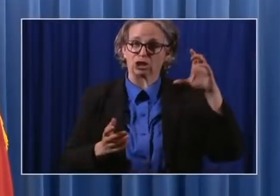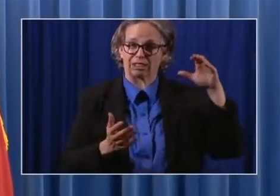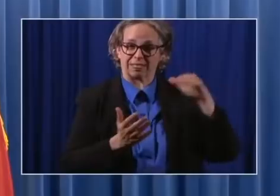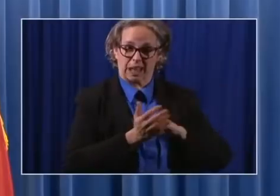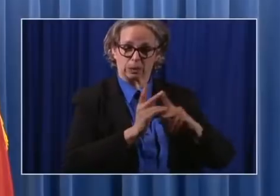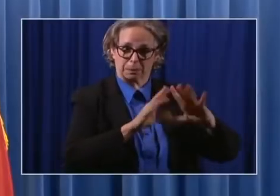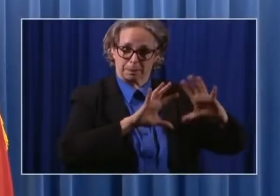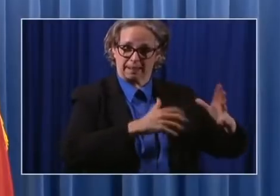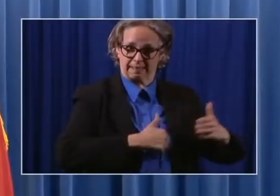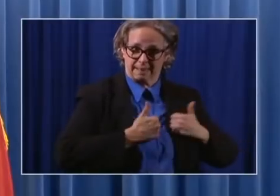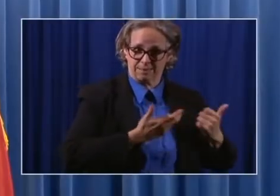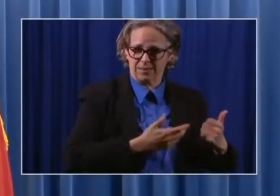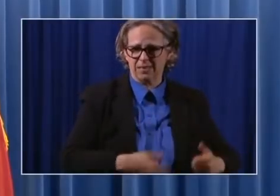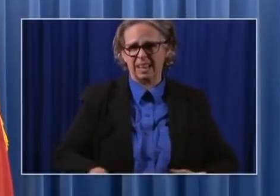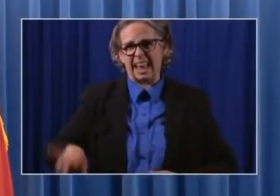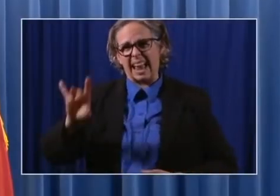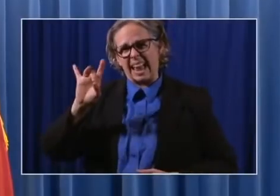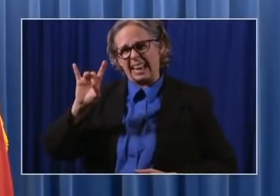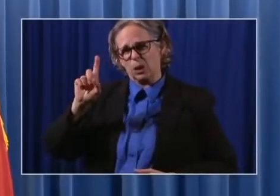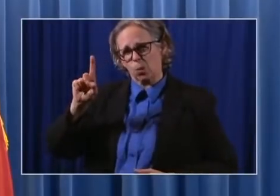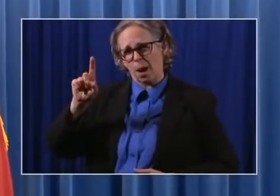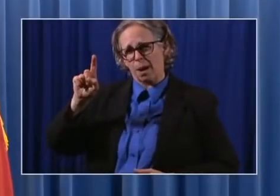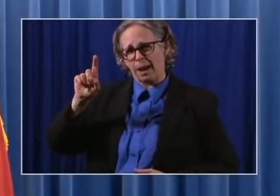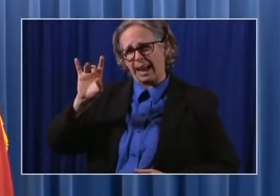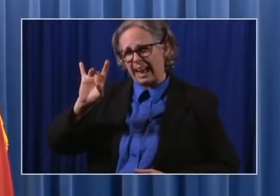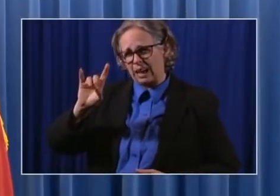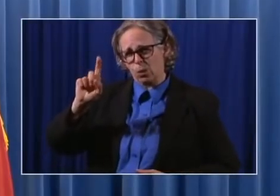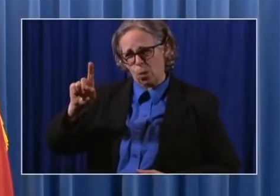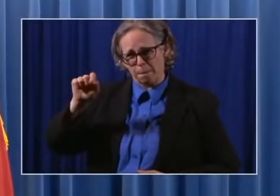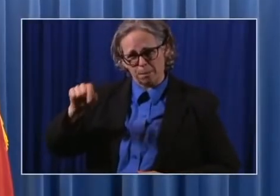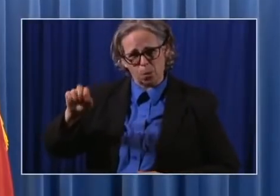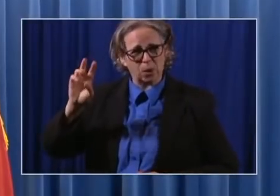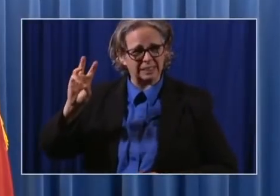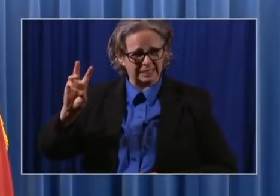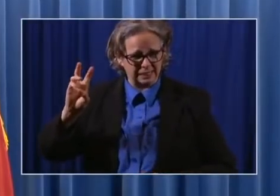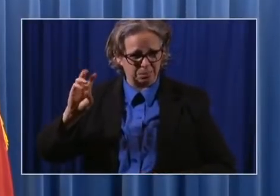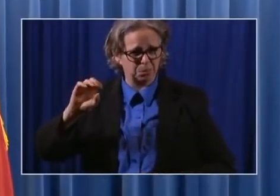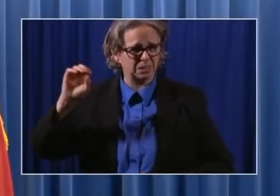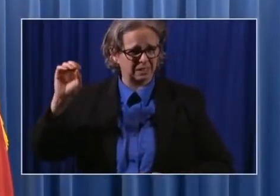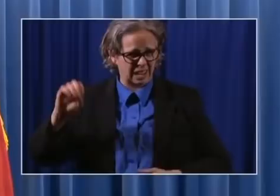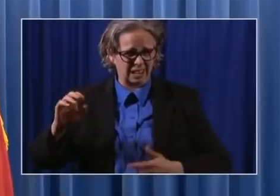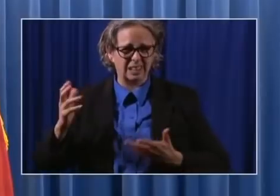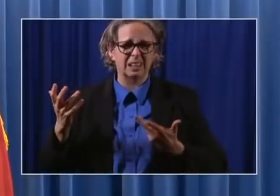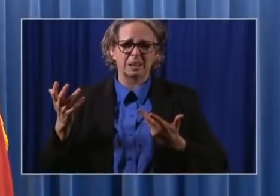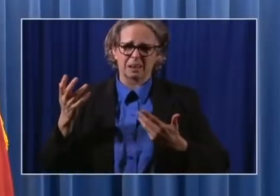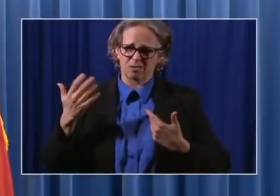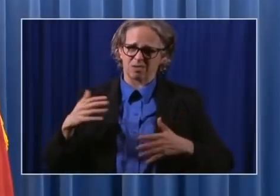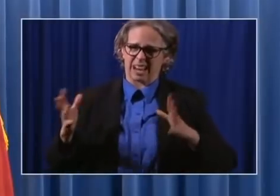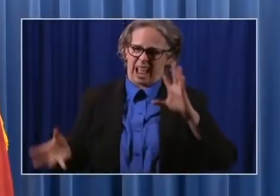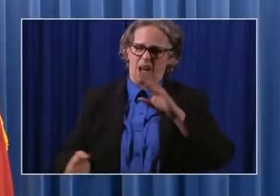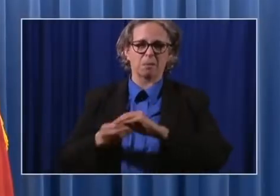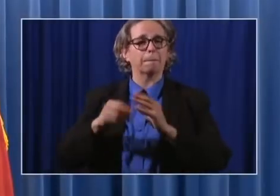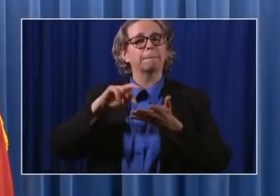weeks. Marion has had 57 coronavirus cases identified during the past 2 weeks, which represents about